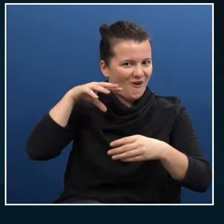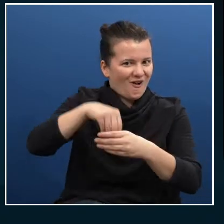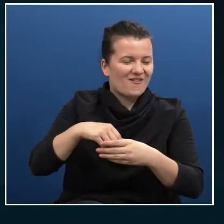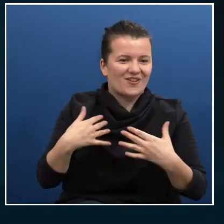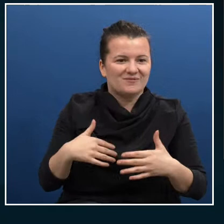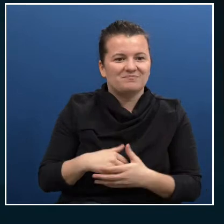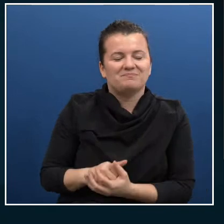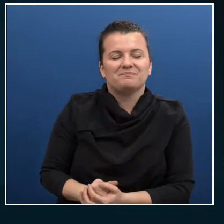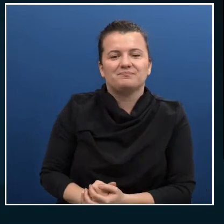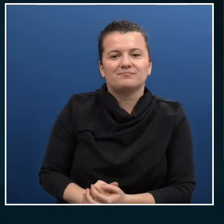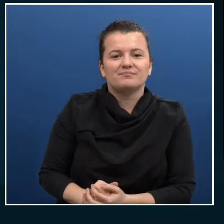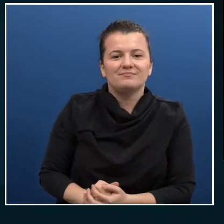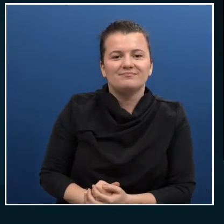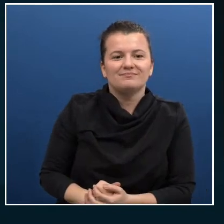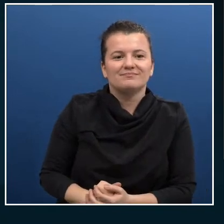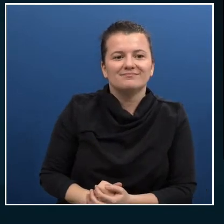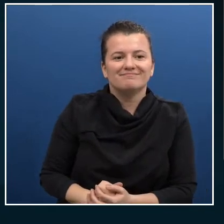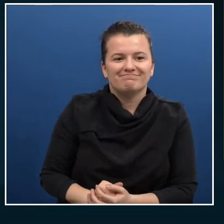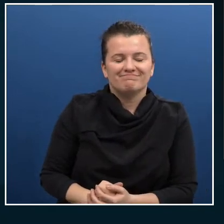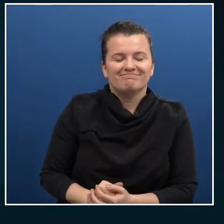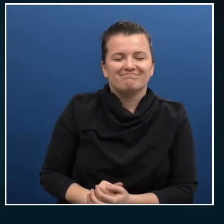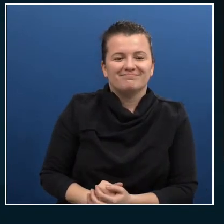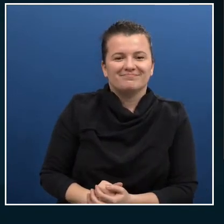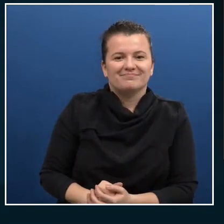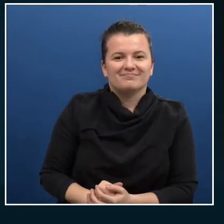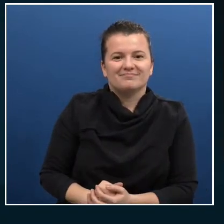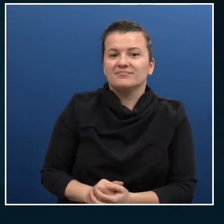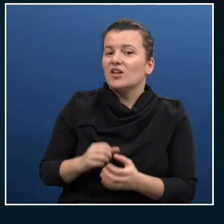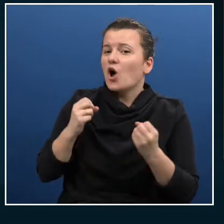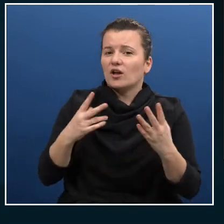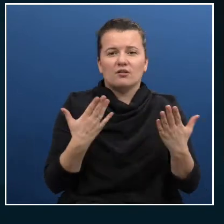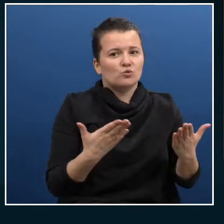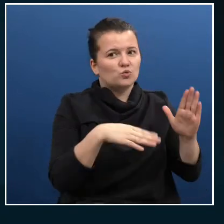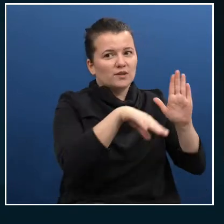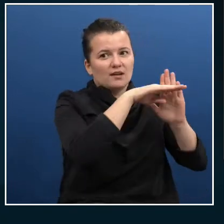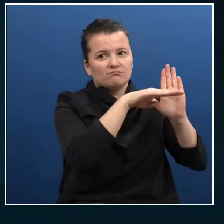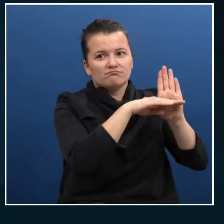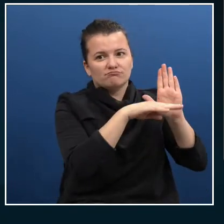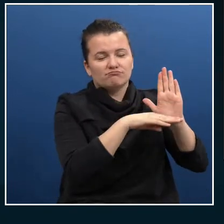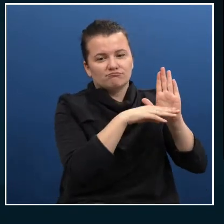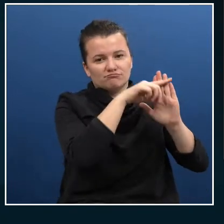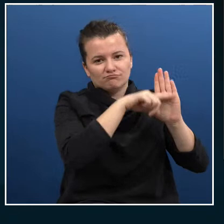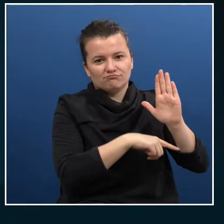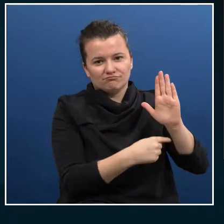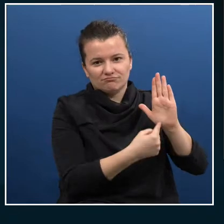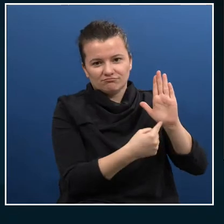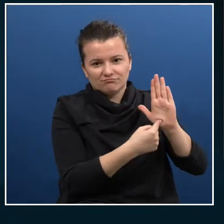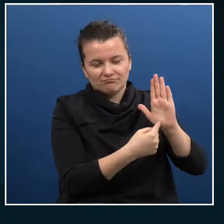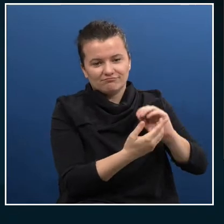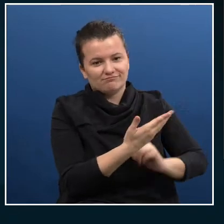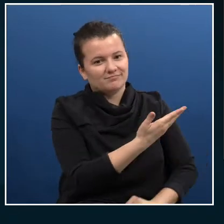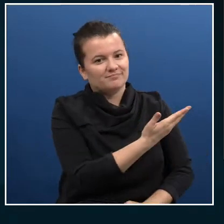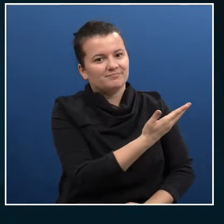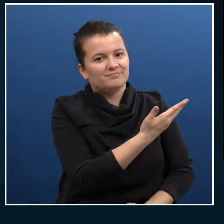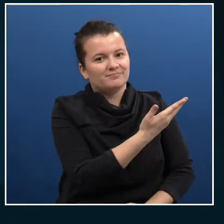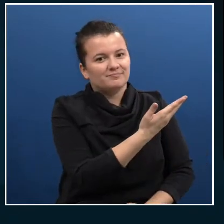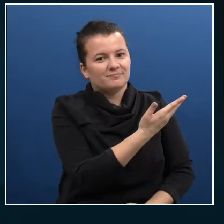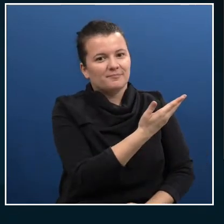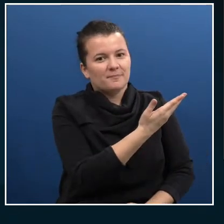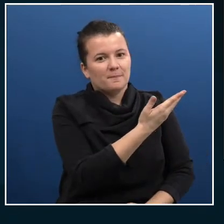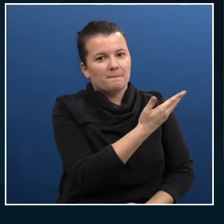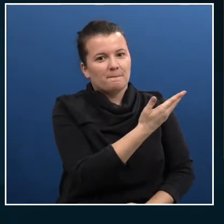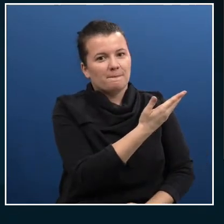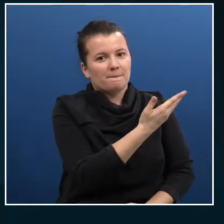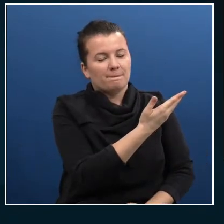let's dive right in and take a look at the agenda that we have for you guys today. So we'll start off by doing a quick introduction